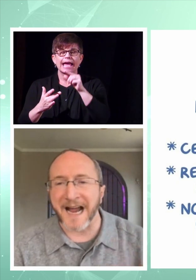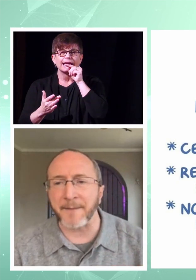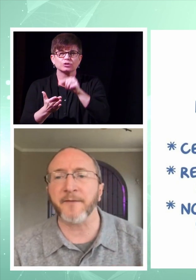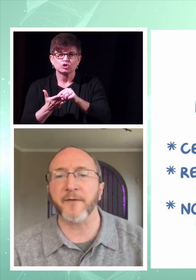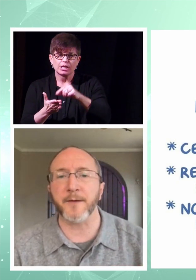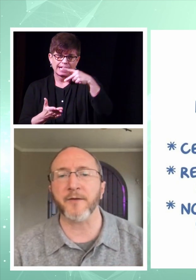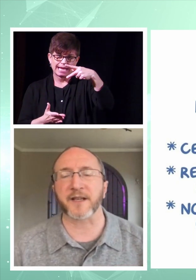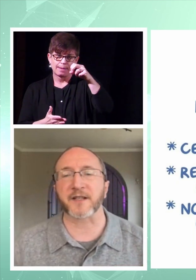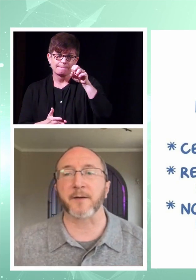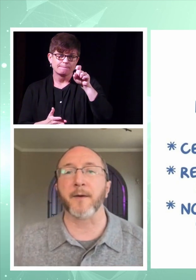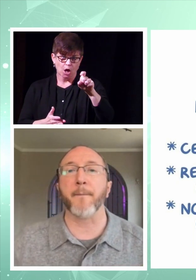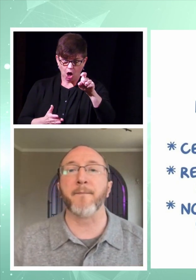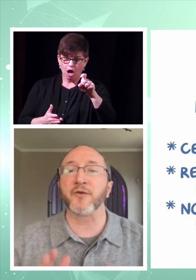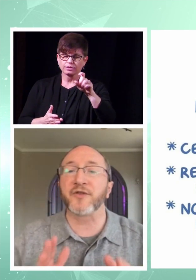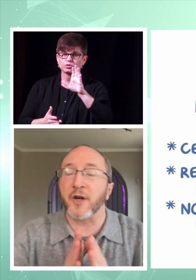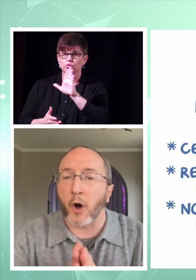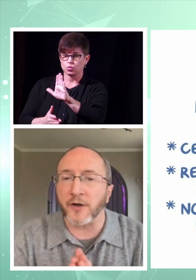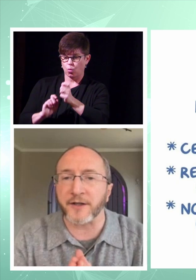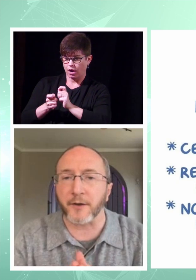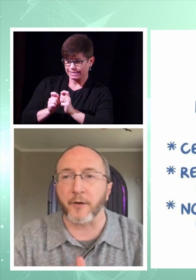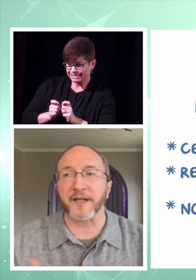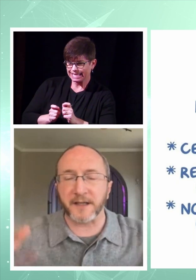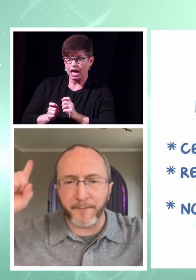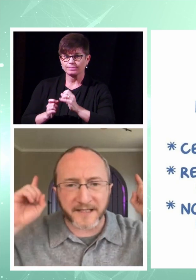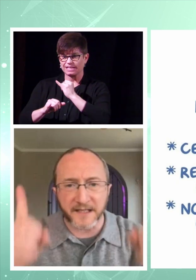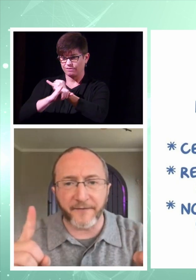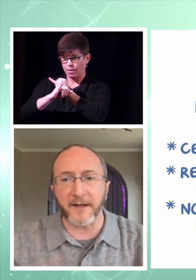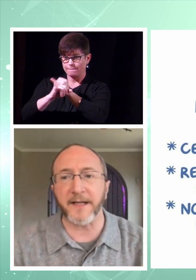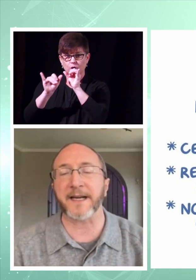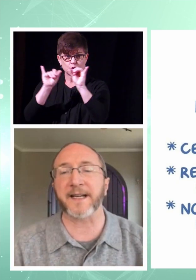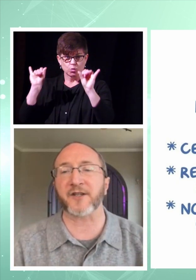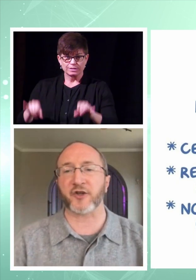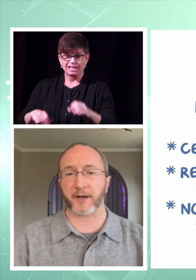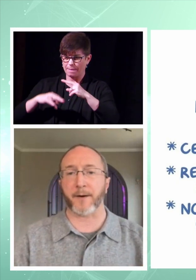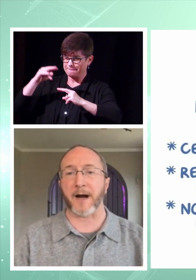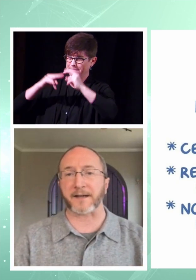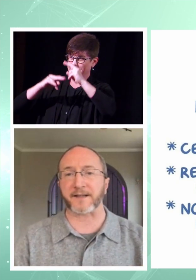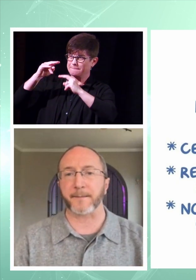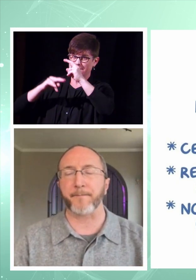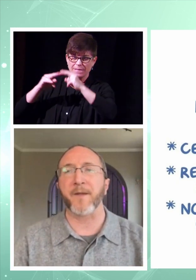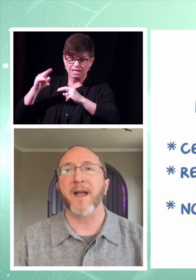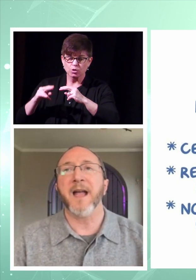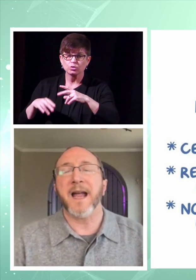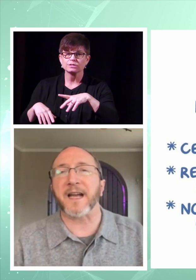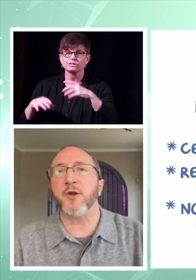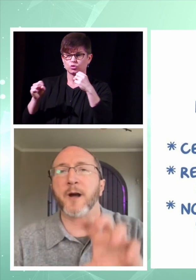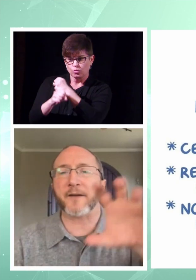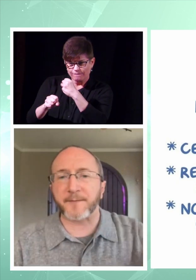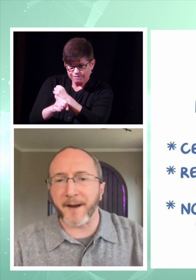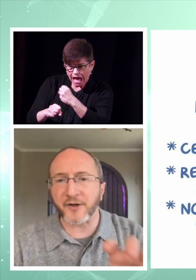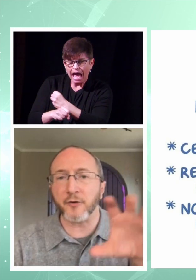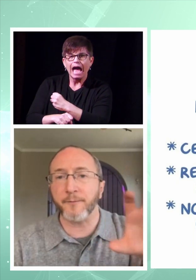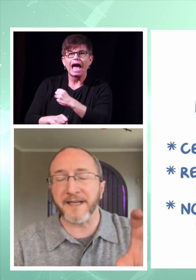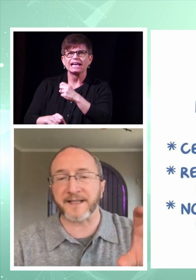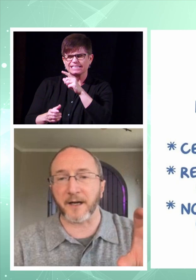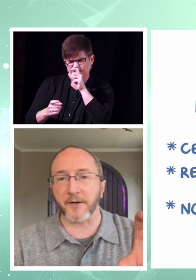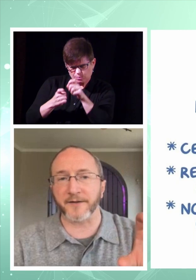your adaptive immune system builds an arsenal specifically against chickenpox. And you have